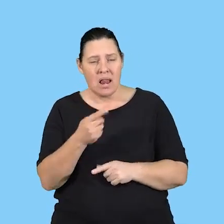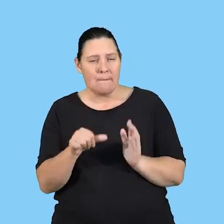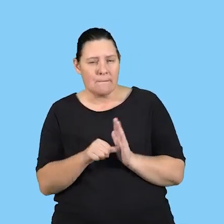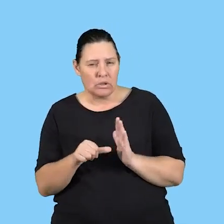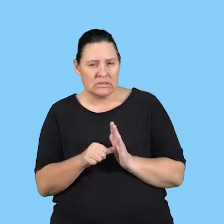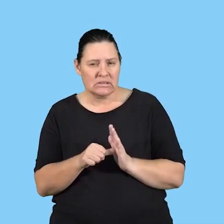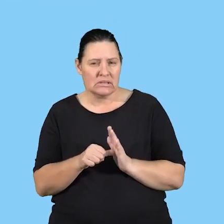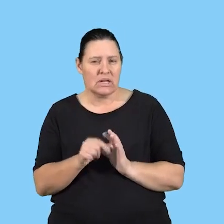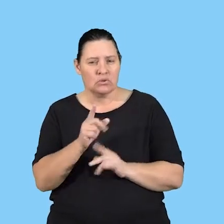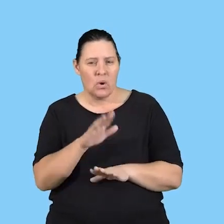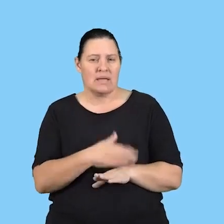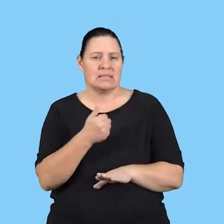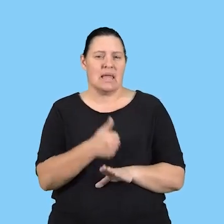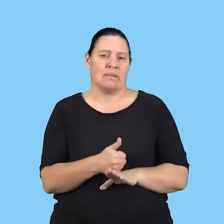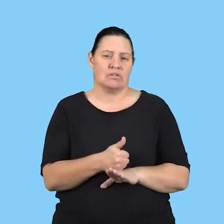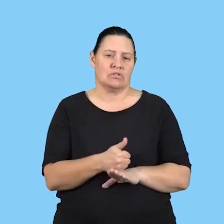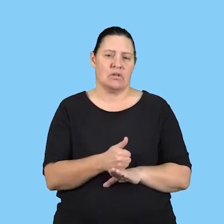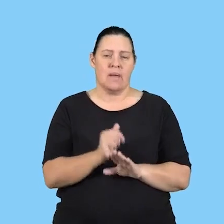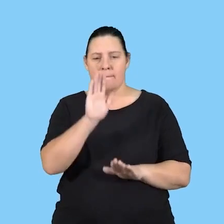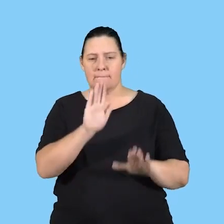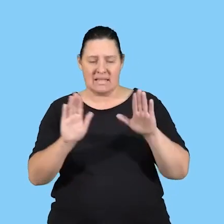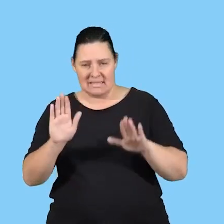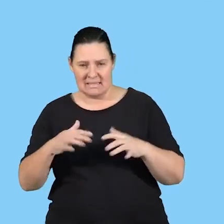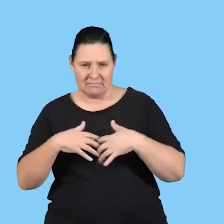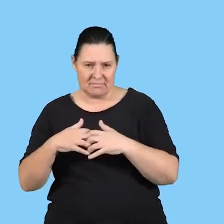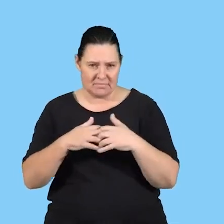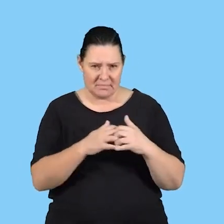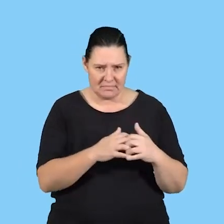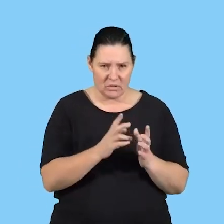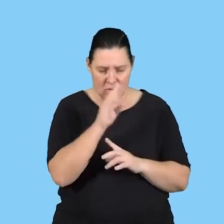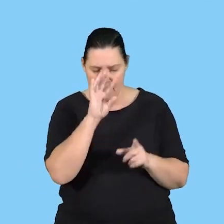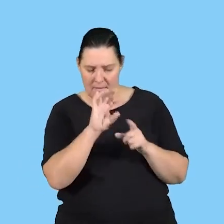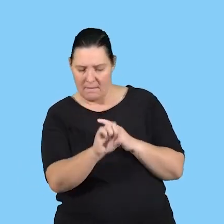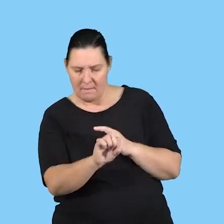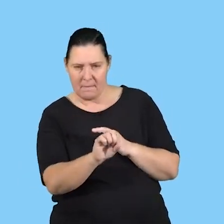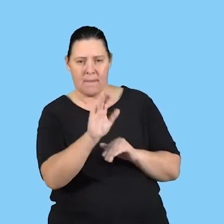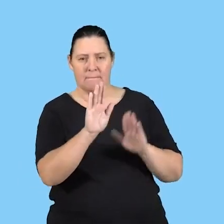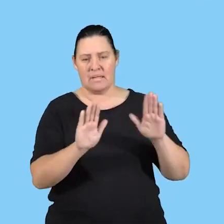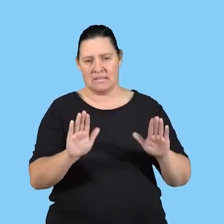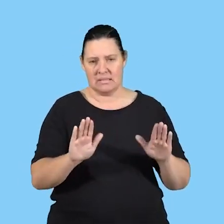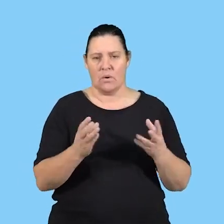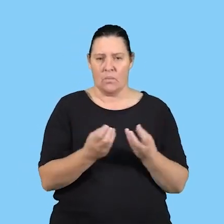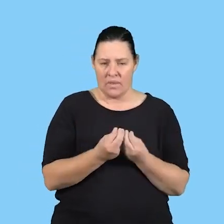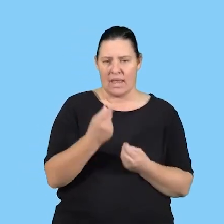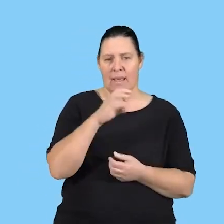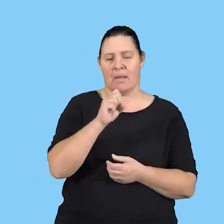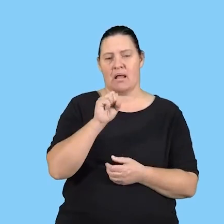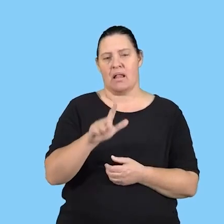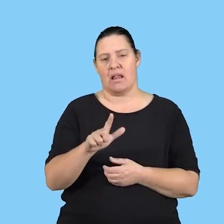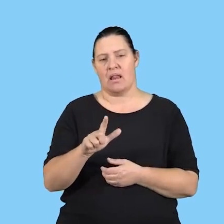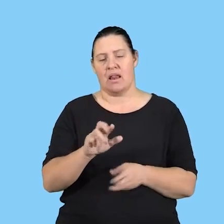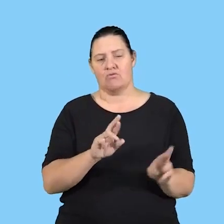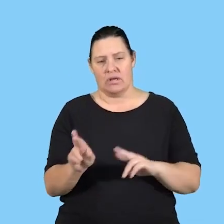to understand it's just trying to establish certain patterns. So it's important to recognize certain patterns with